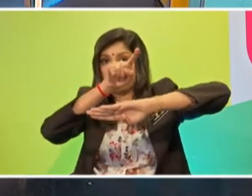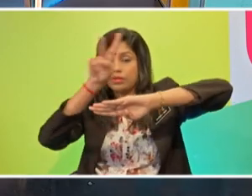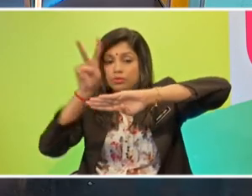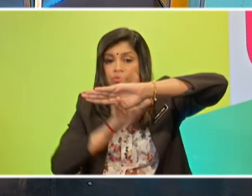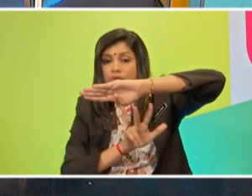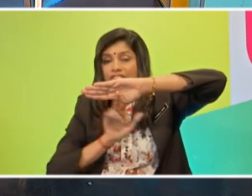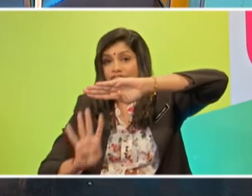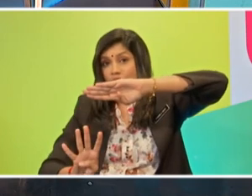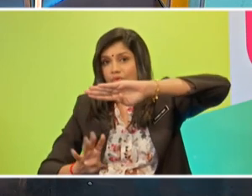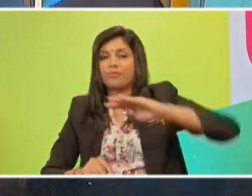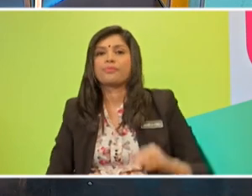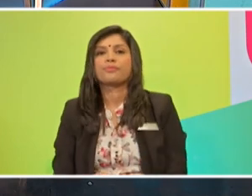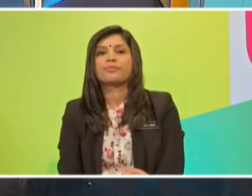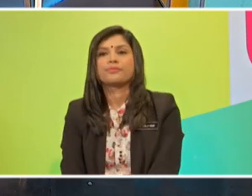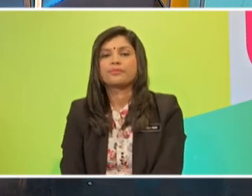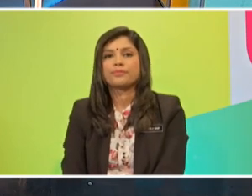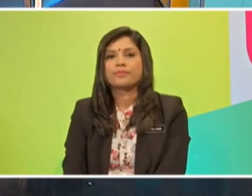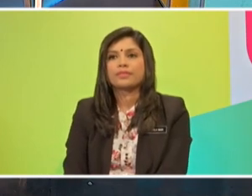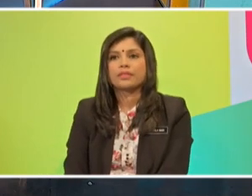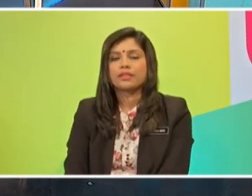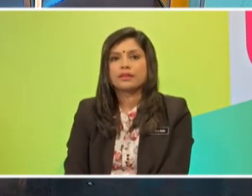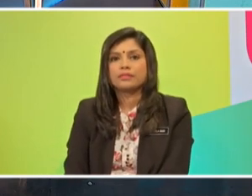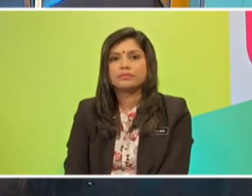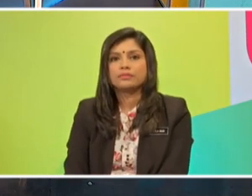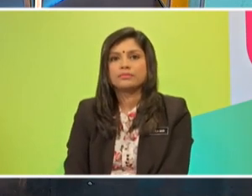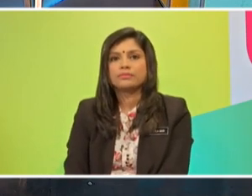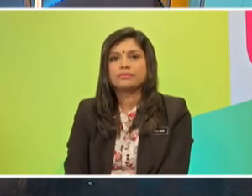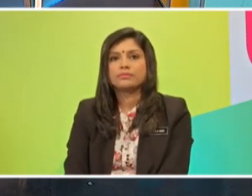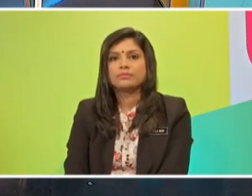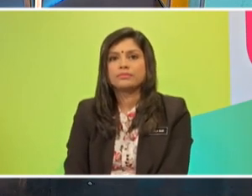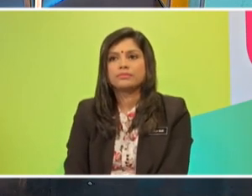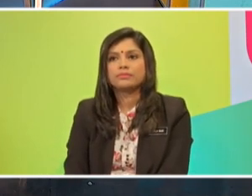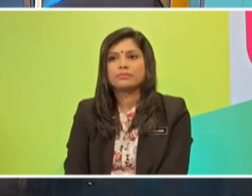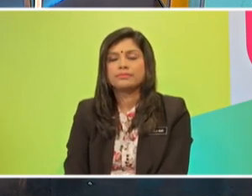And another line like this.